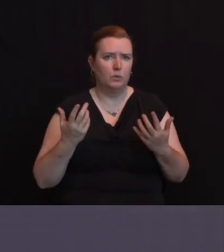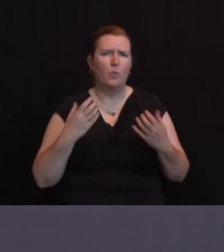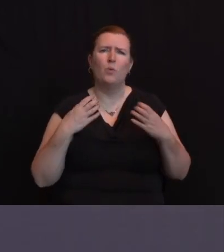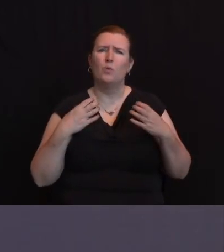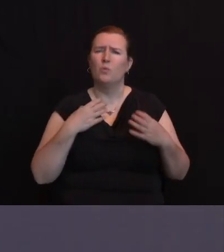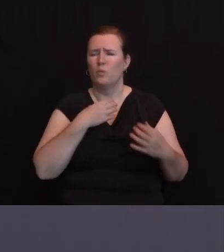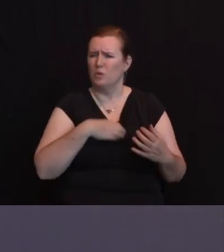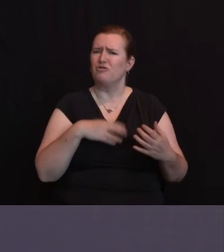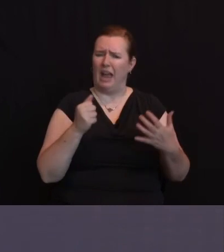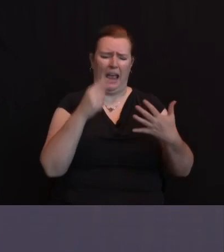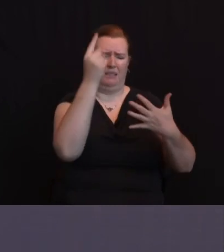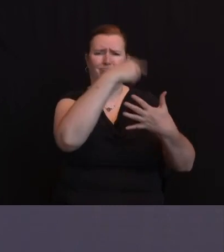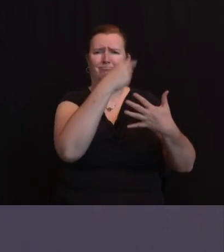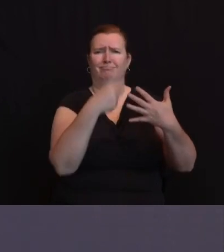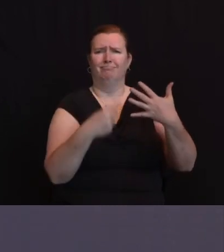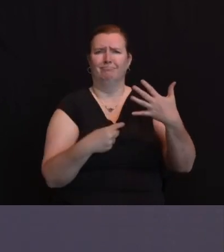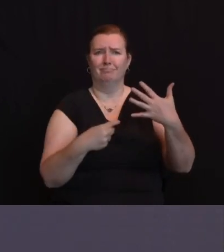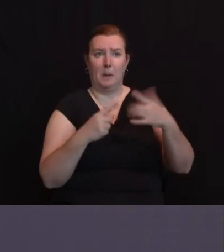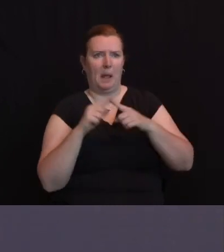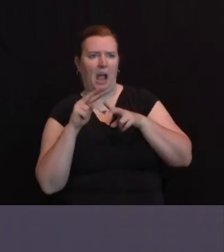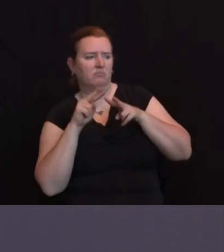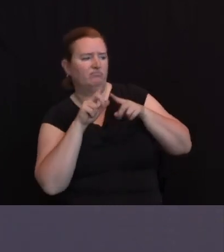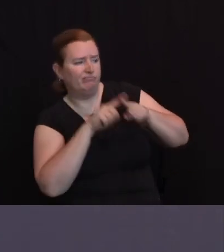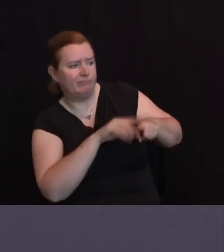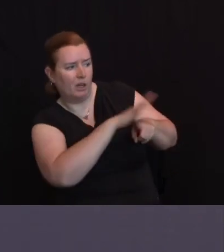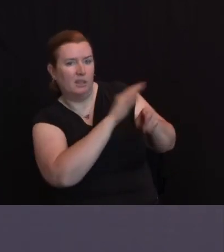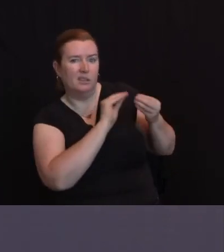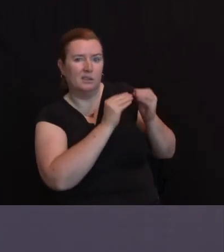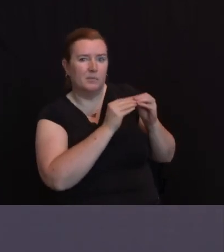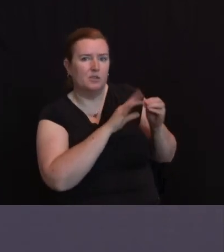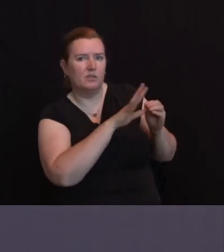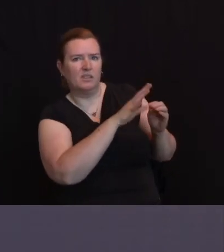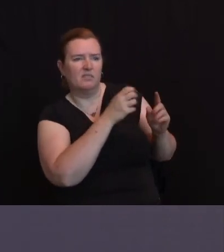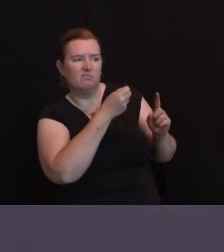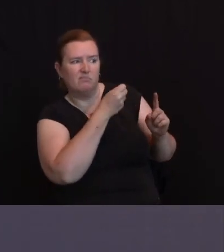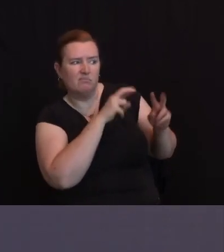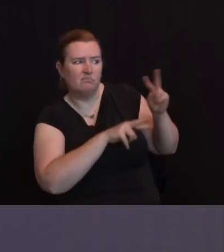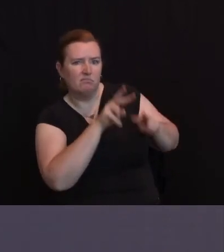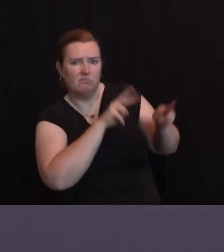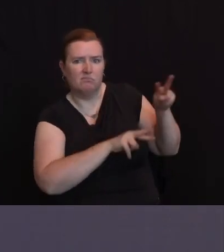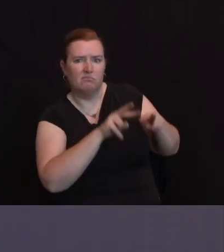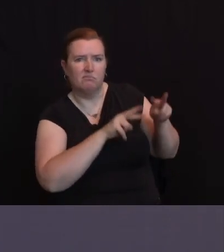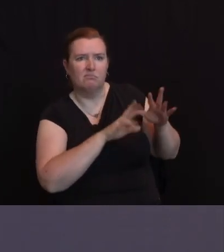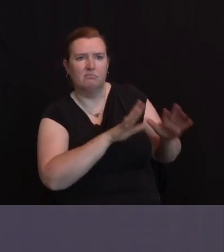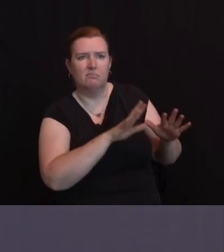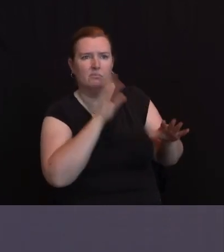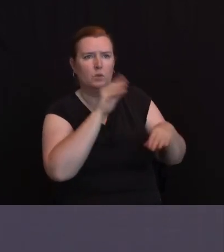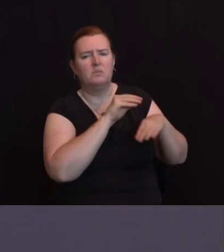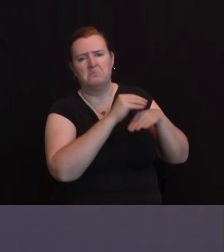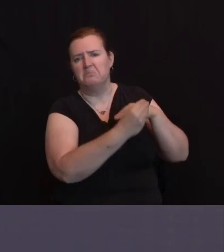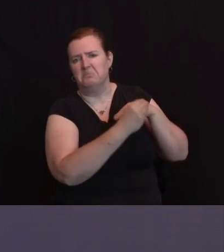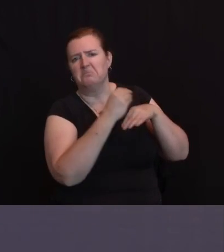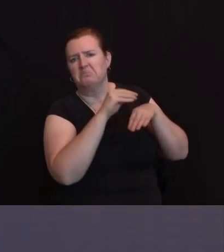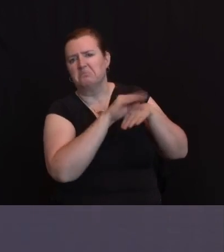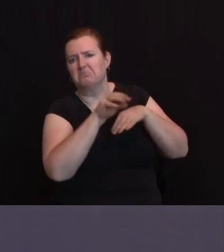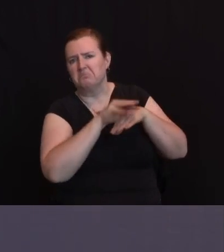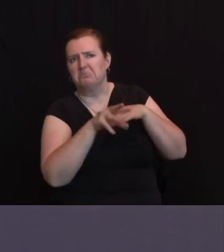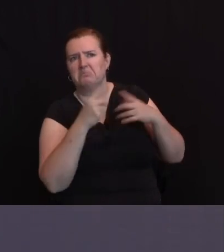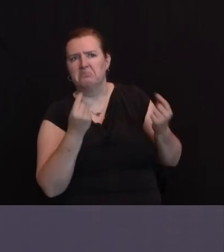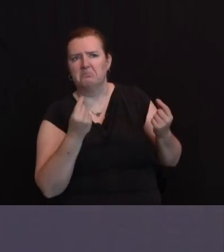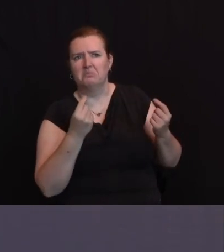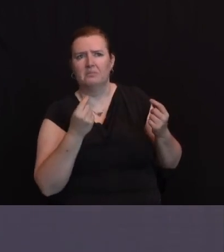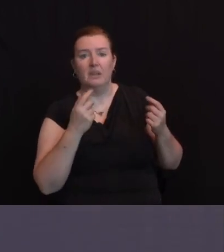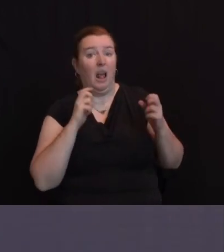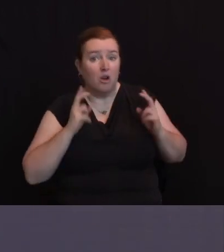do. We will give that guidance, but we want to use all the time we have on the clock. I have nothing